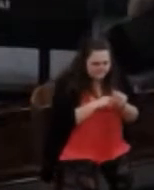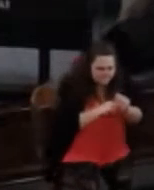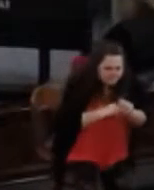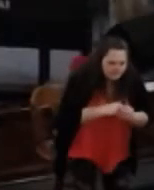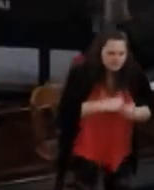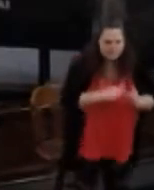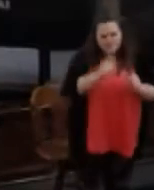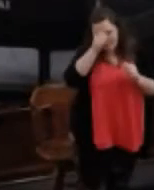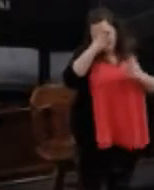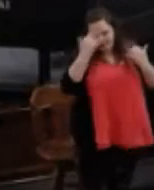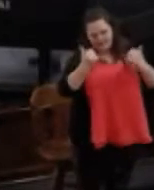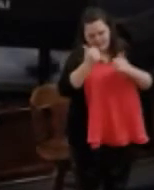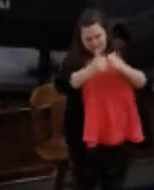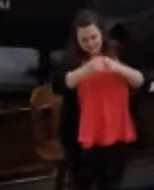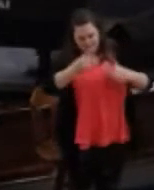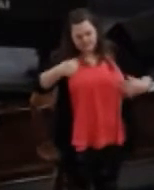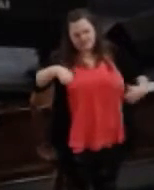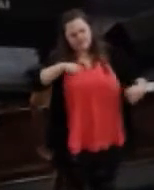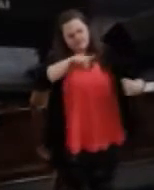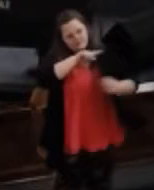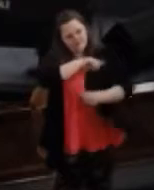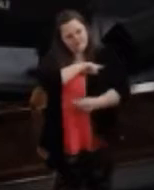Father, now each and every one of us